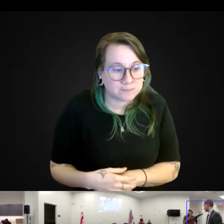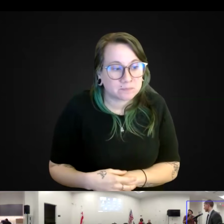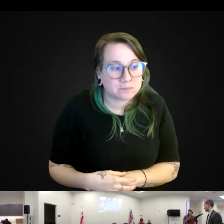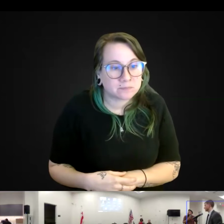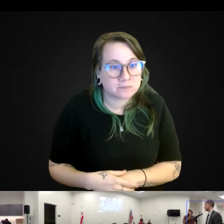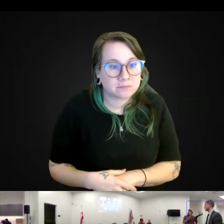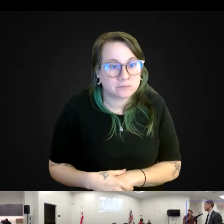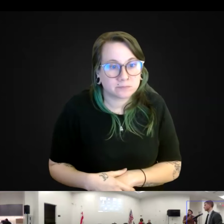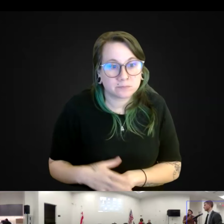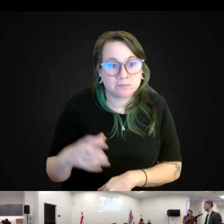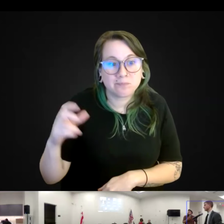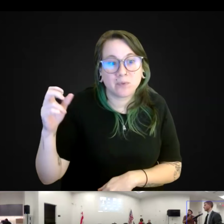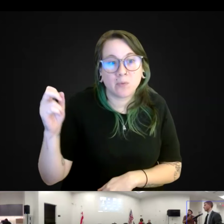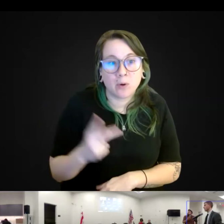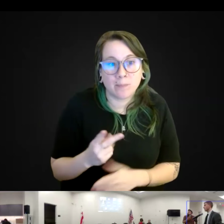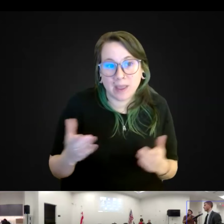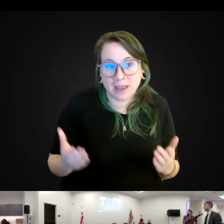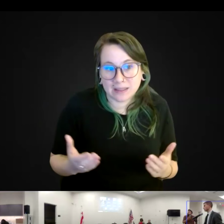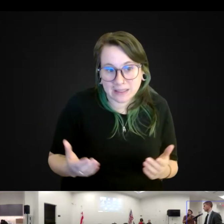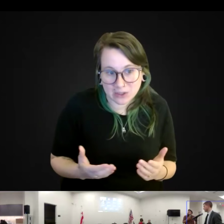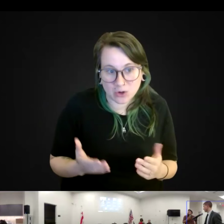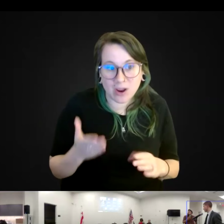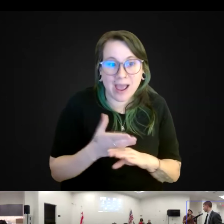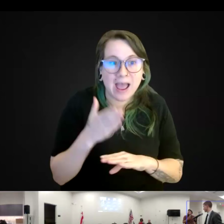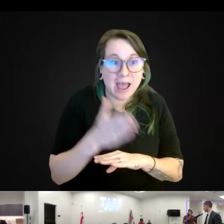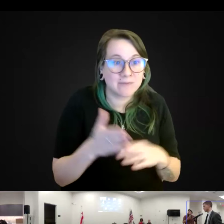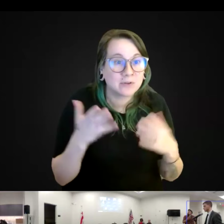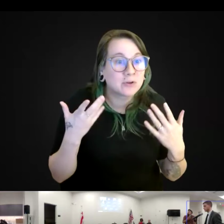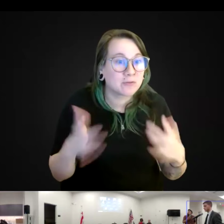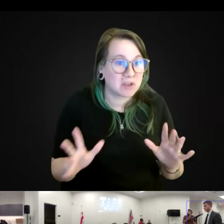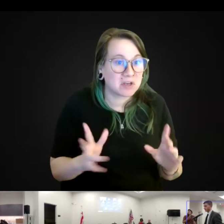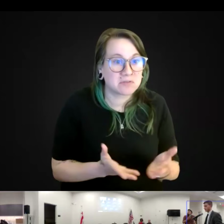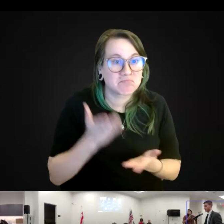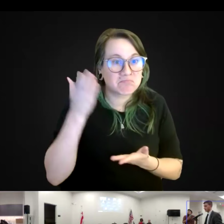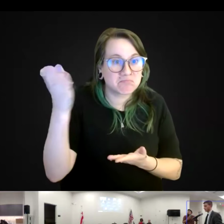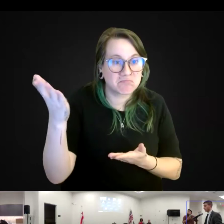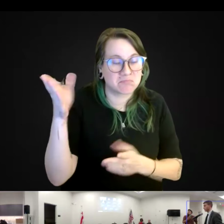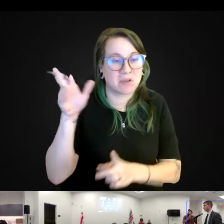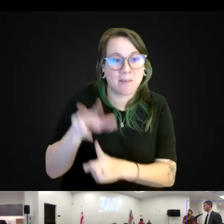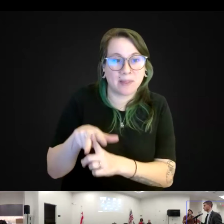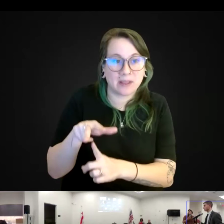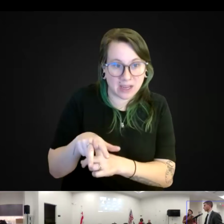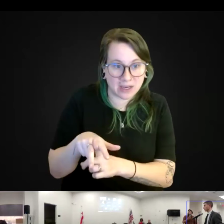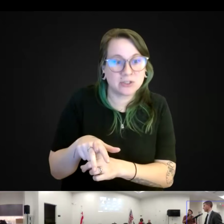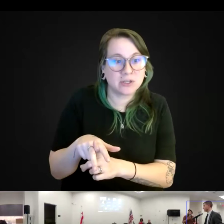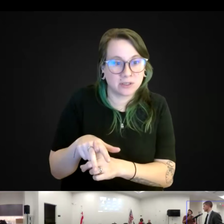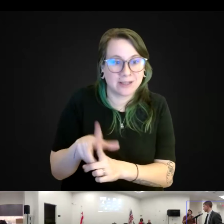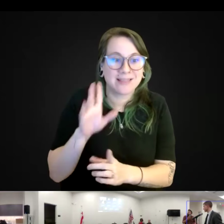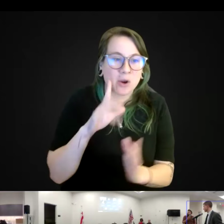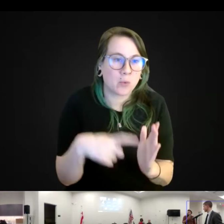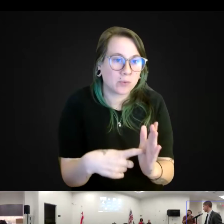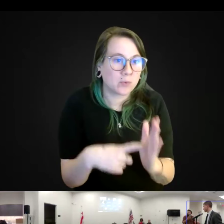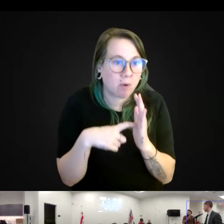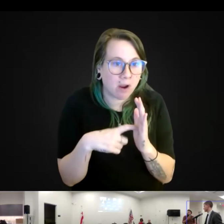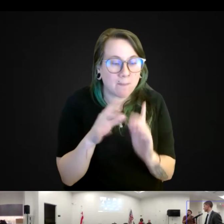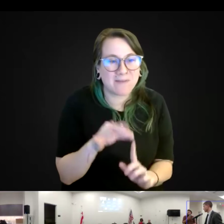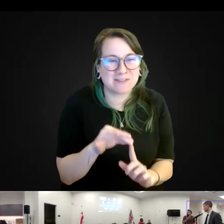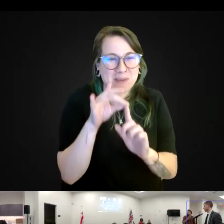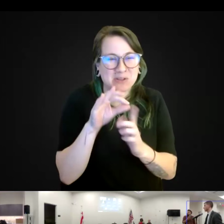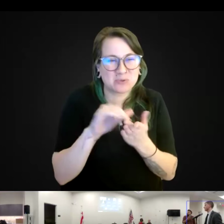month. Essentially, after we filed our application, there's a requirement in the special